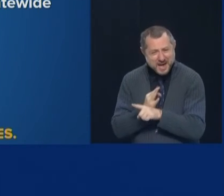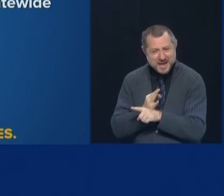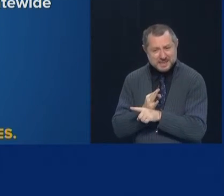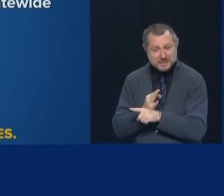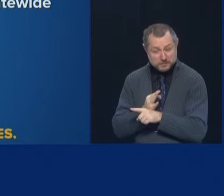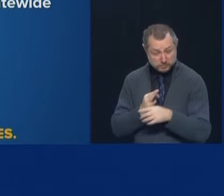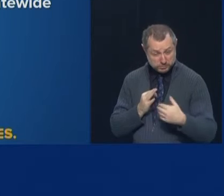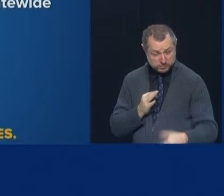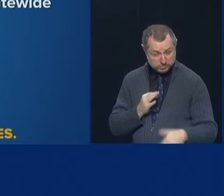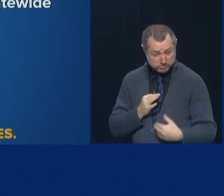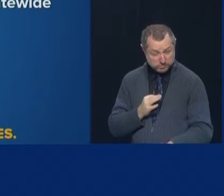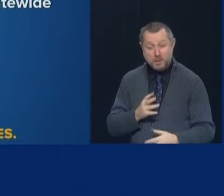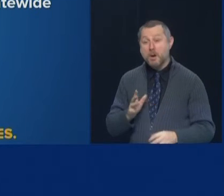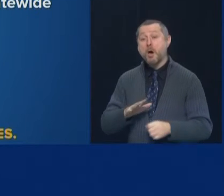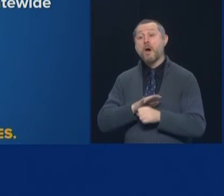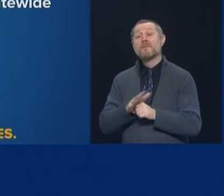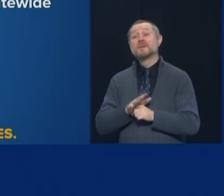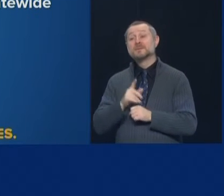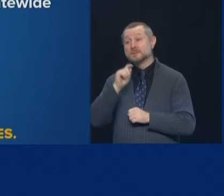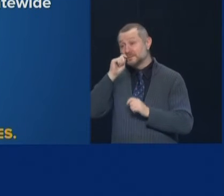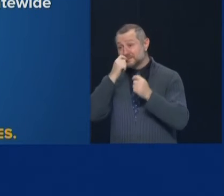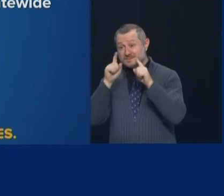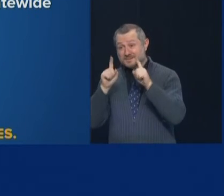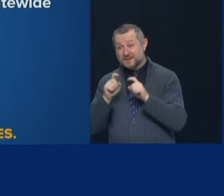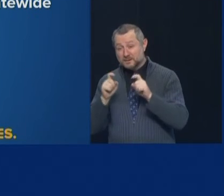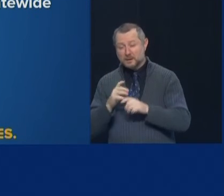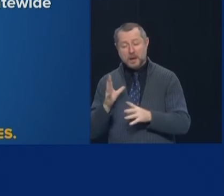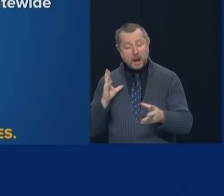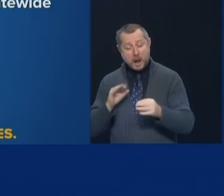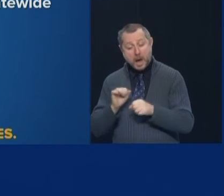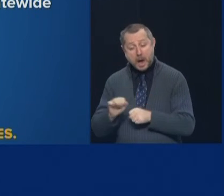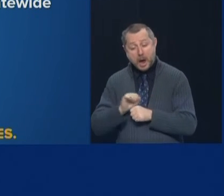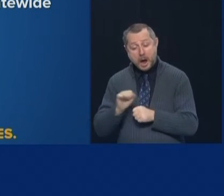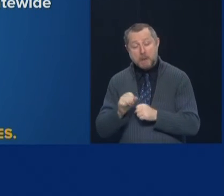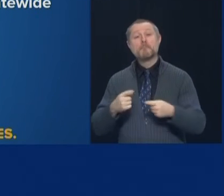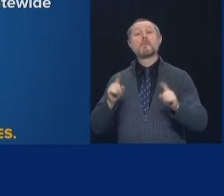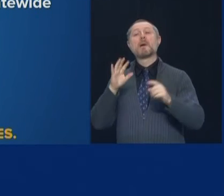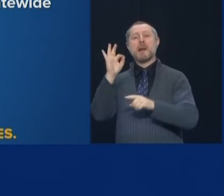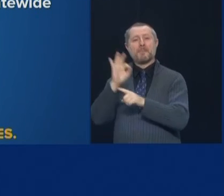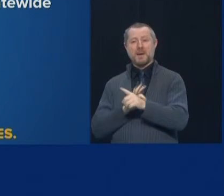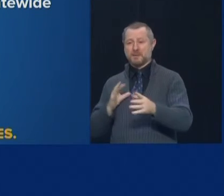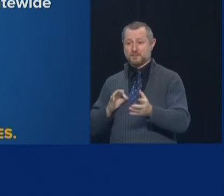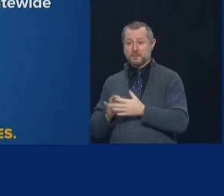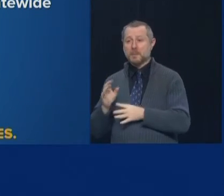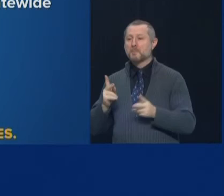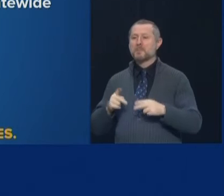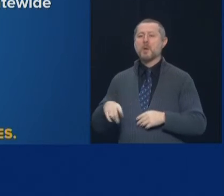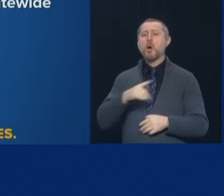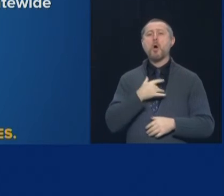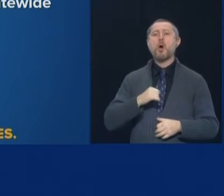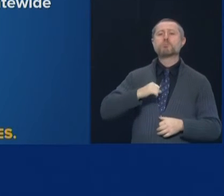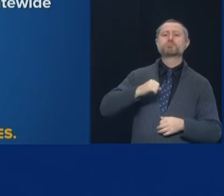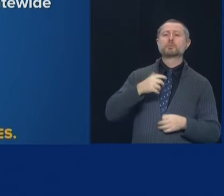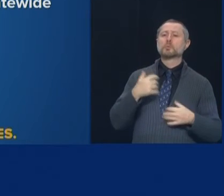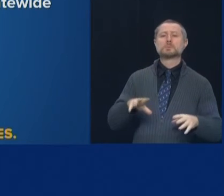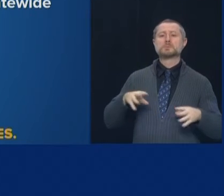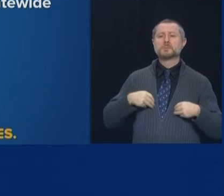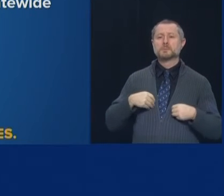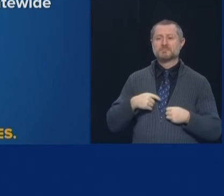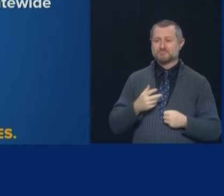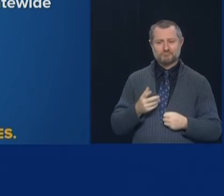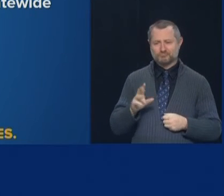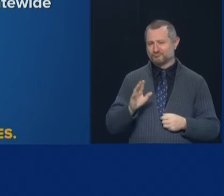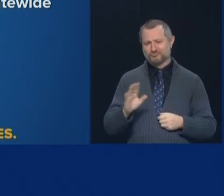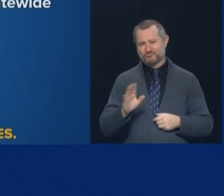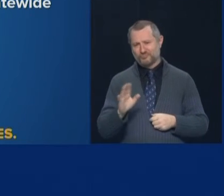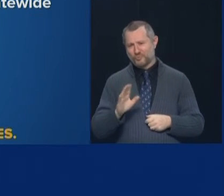test. And a COVID test, very few people refuse a COVID test. It's not a frightening